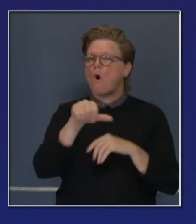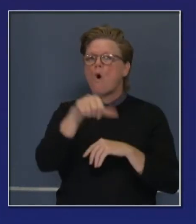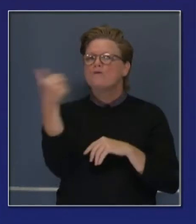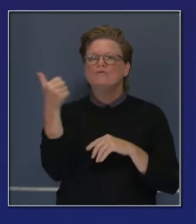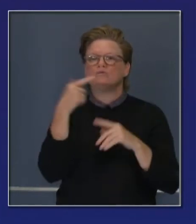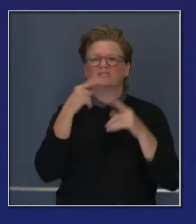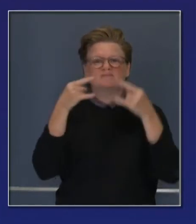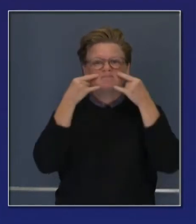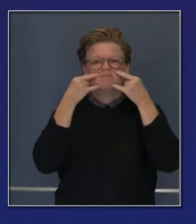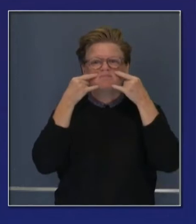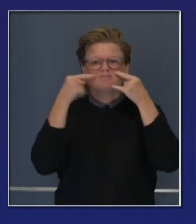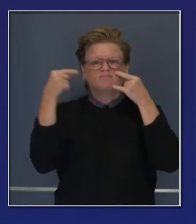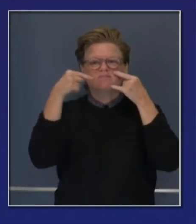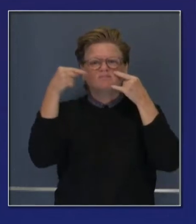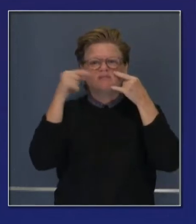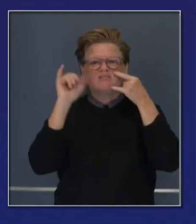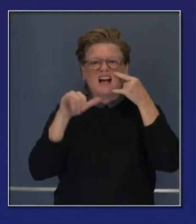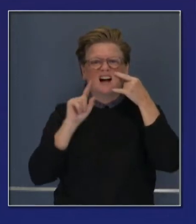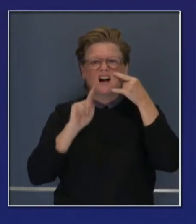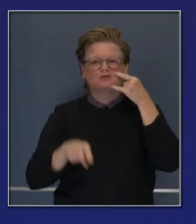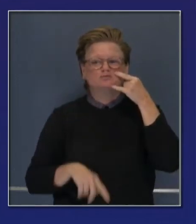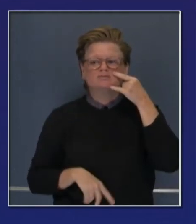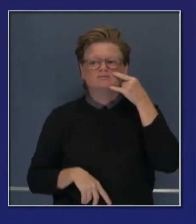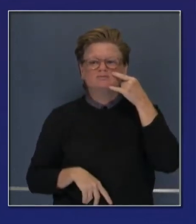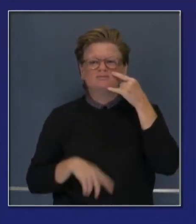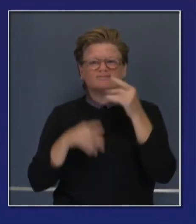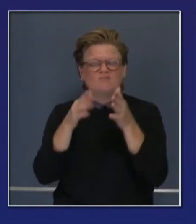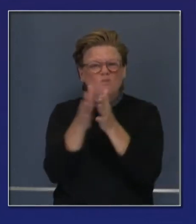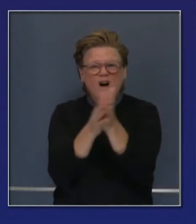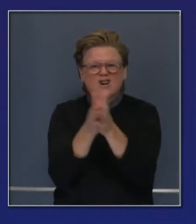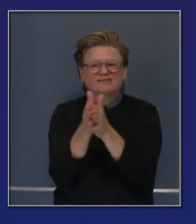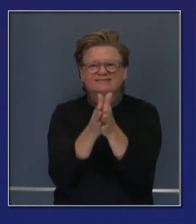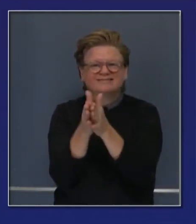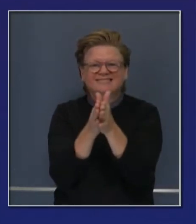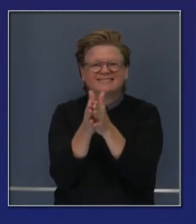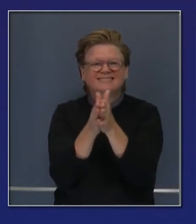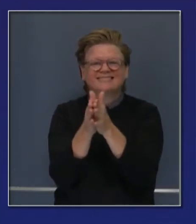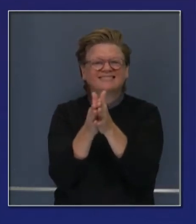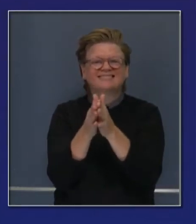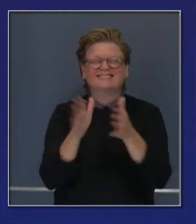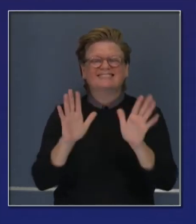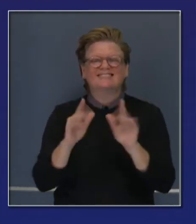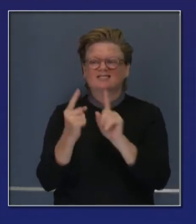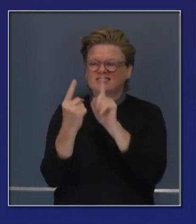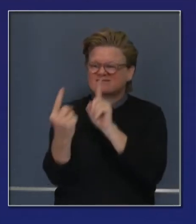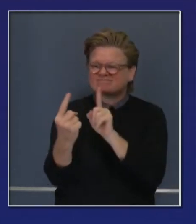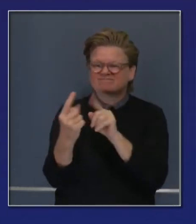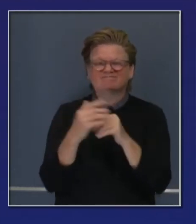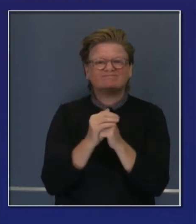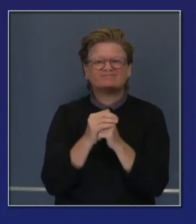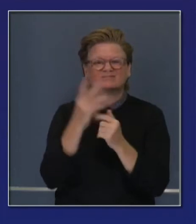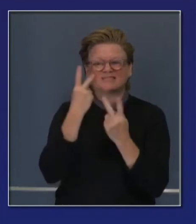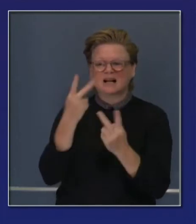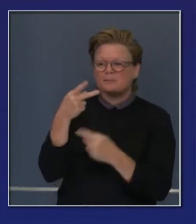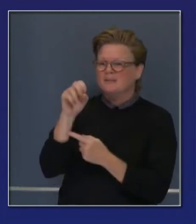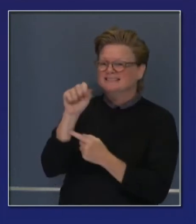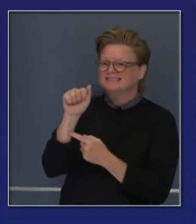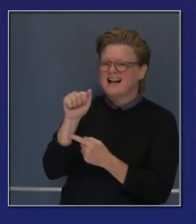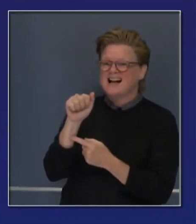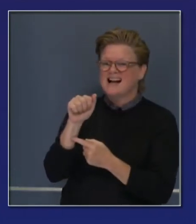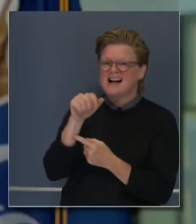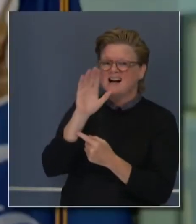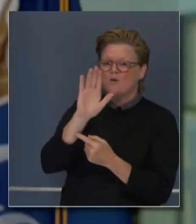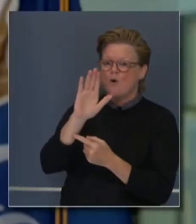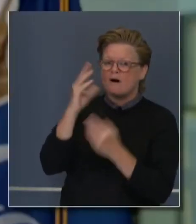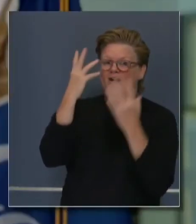hands and sanitizing and doing what you can in that spirit of those PSAs, minimizing that mixing. So that's the update